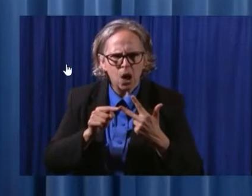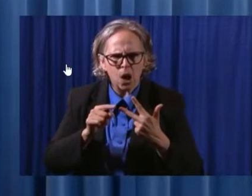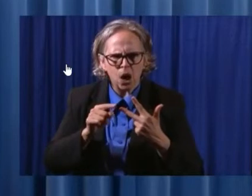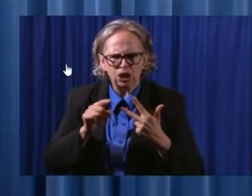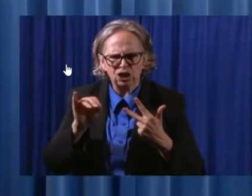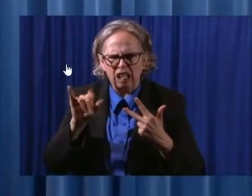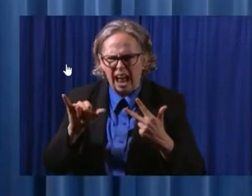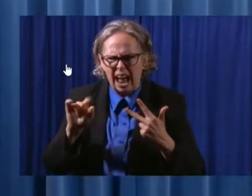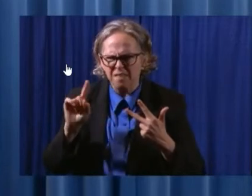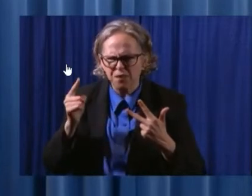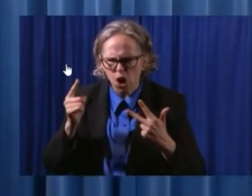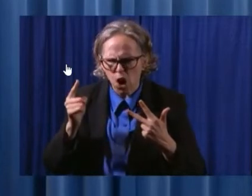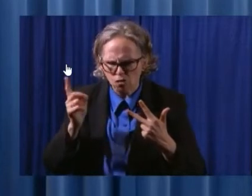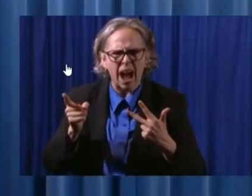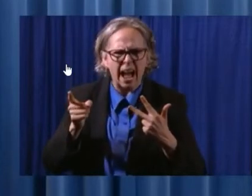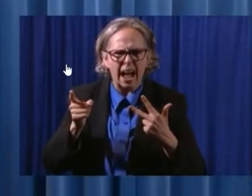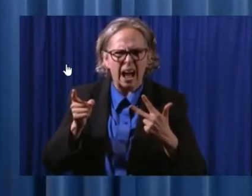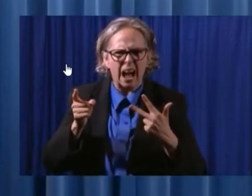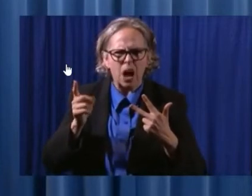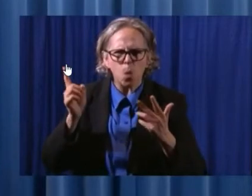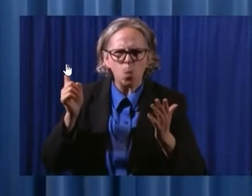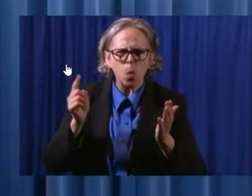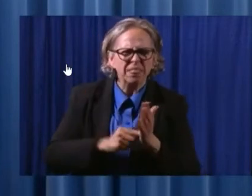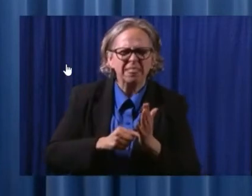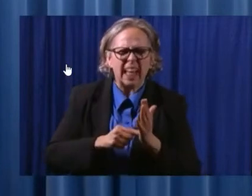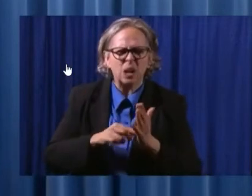July 1, over